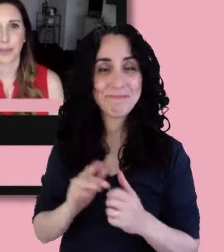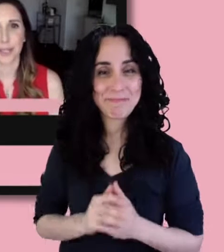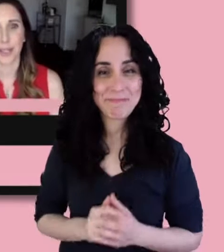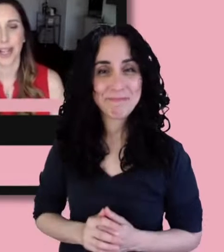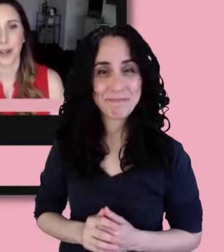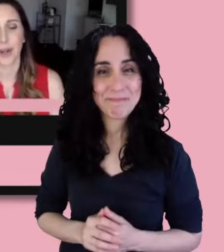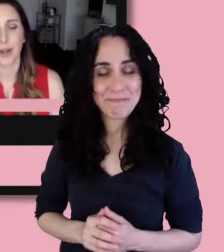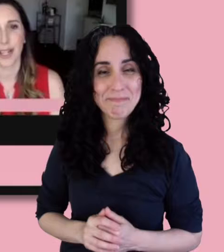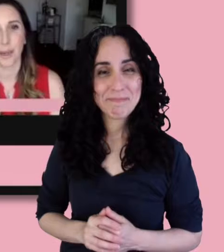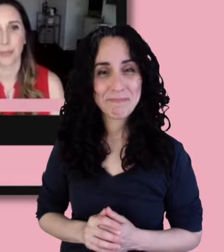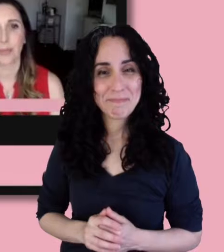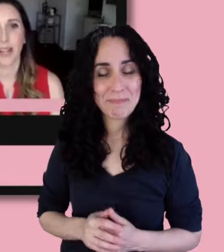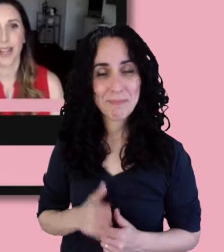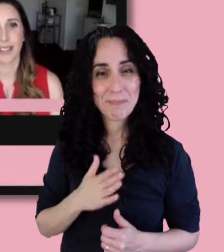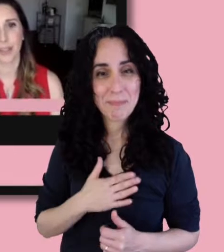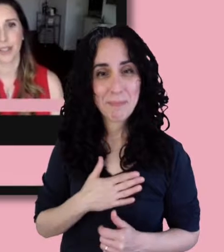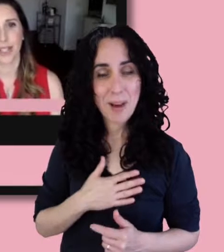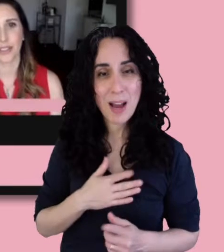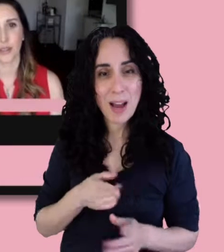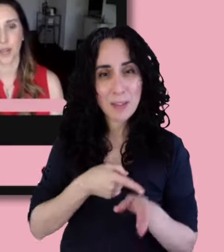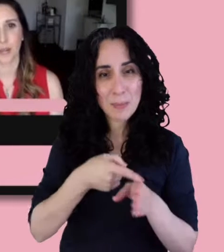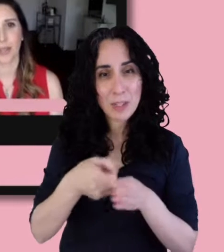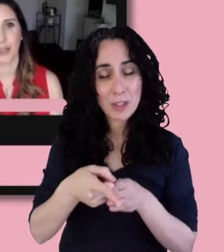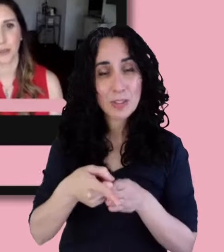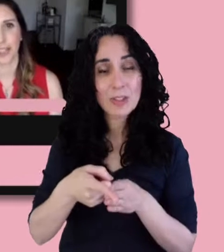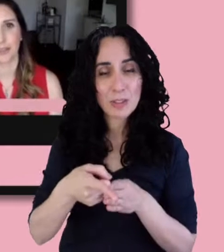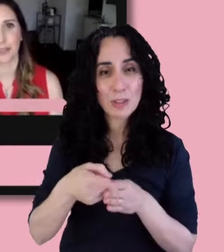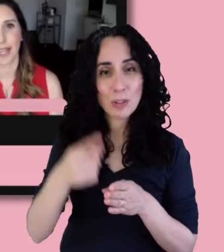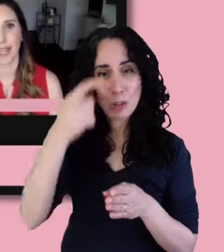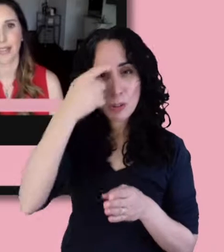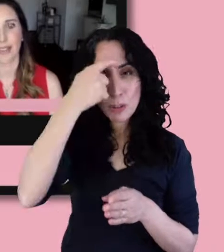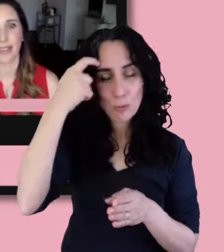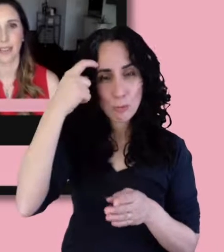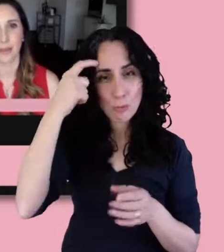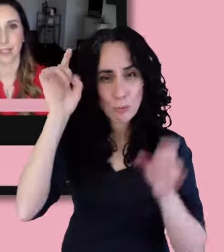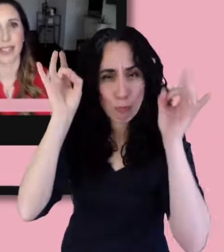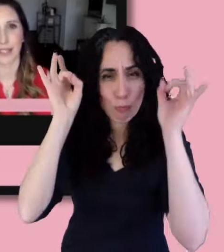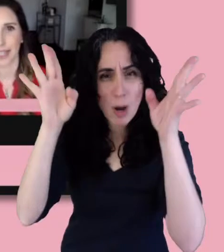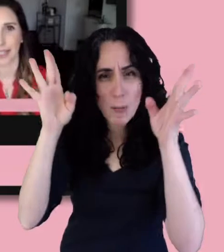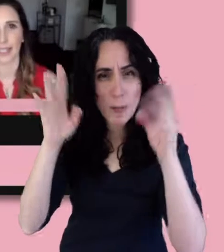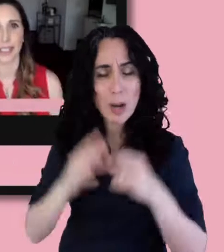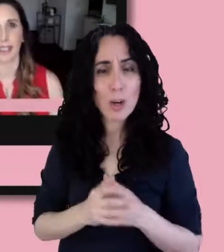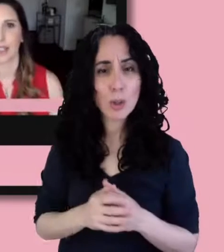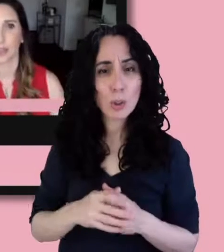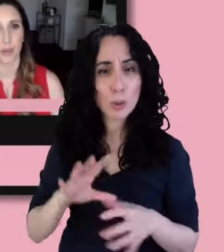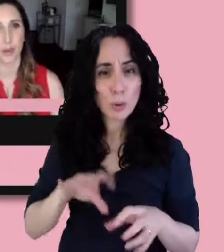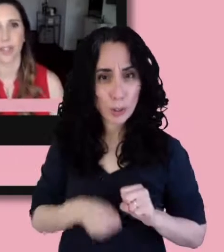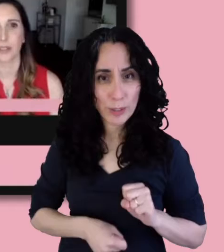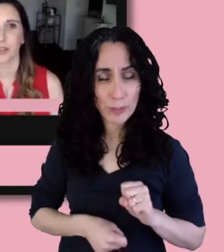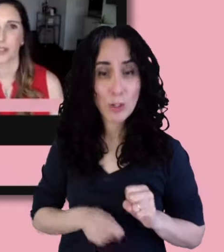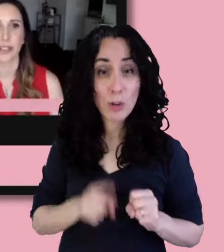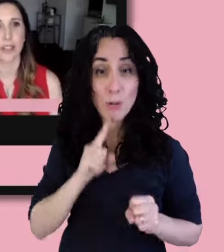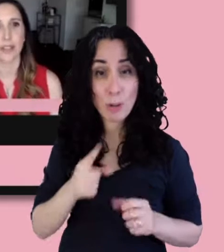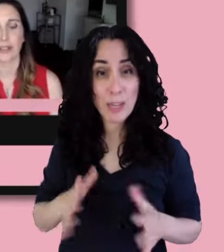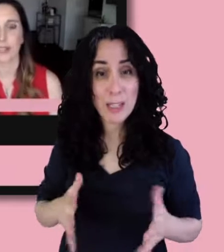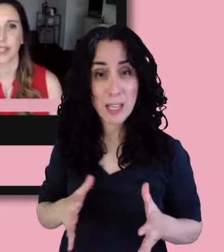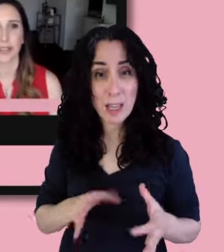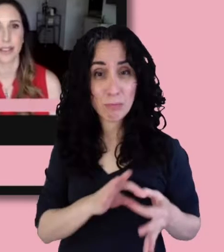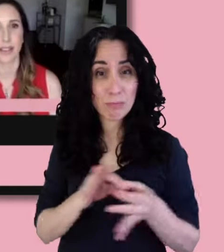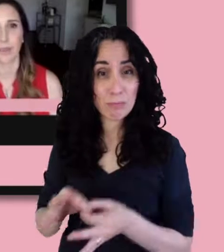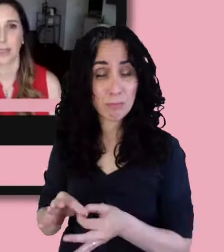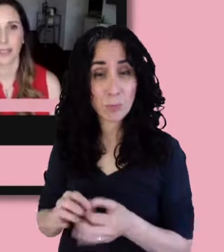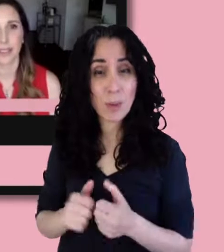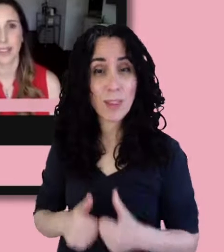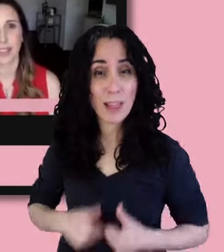interwebs like we are now. I specialize in trauma, grief, and real anxiety that comes with life transitions